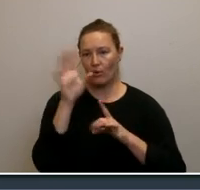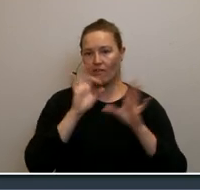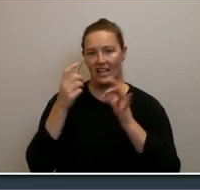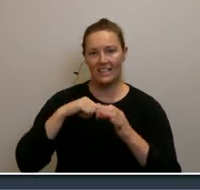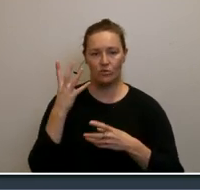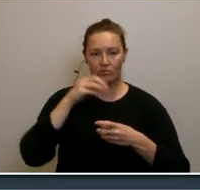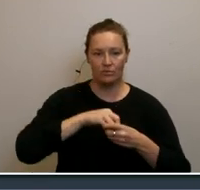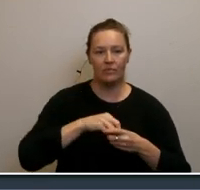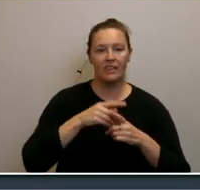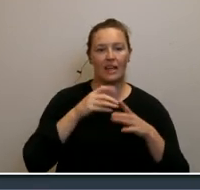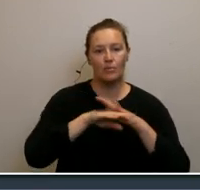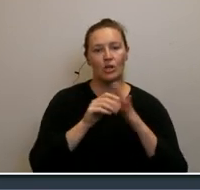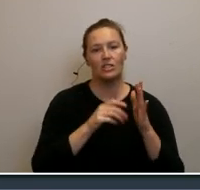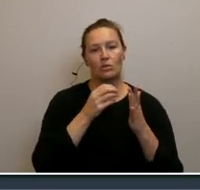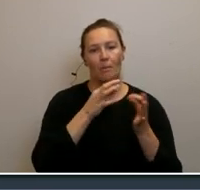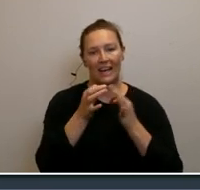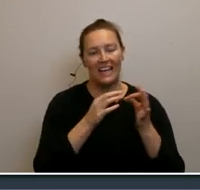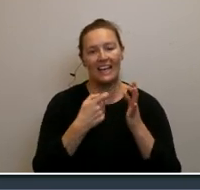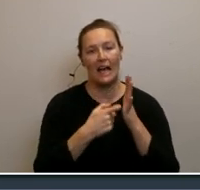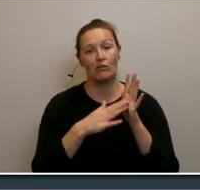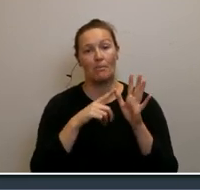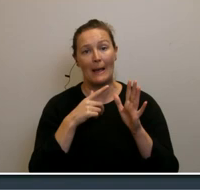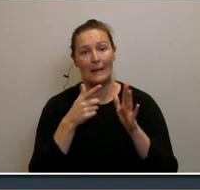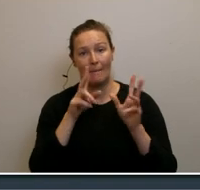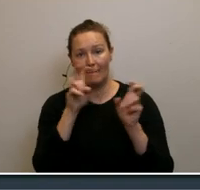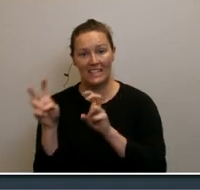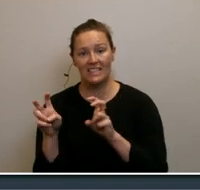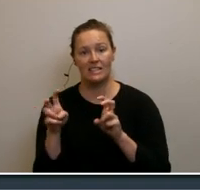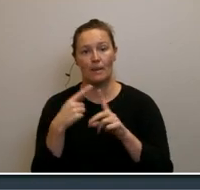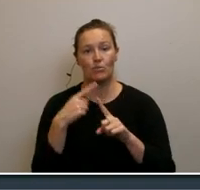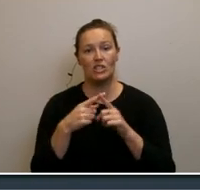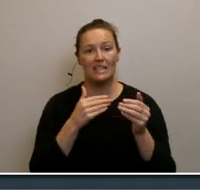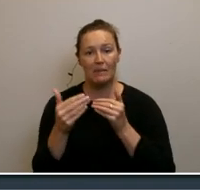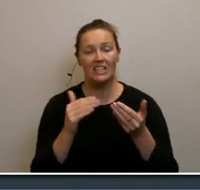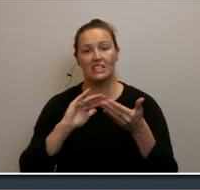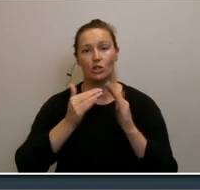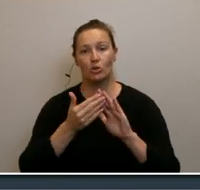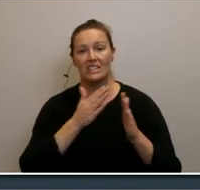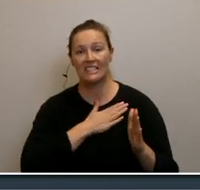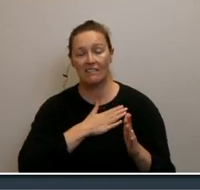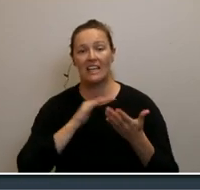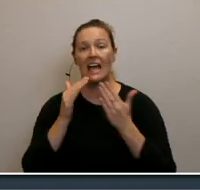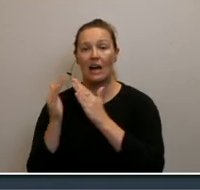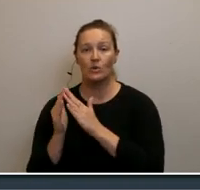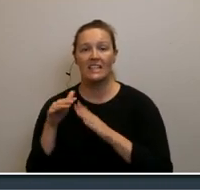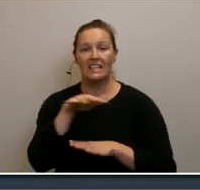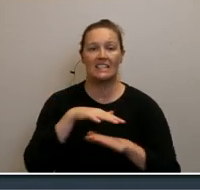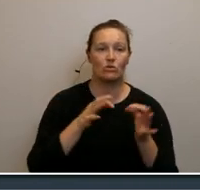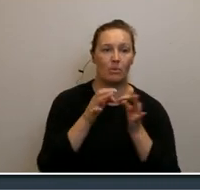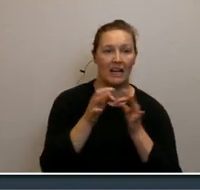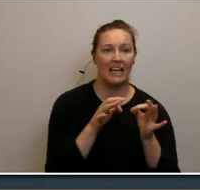relation to planning, RMA matters, emergency management, community safety, housing, district